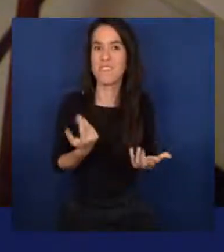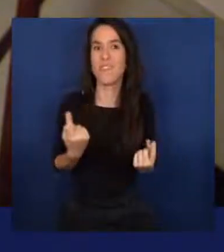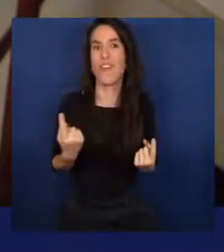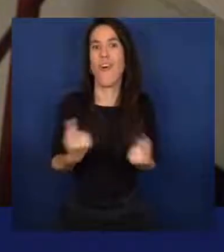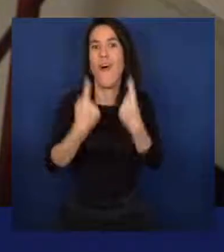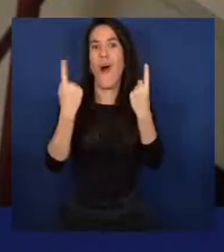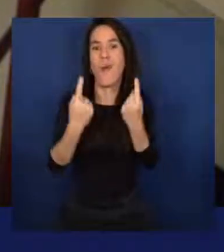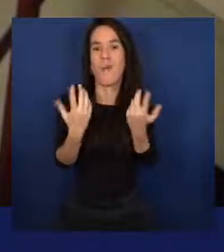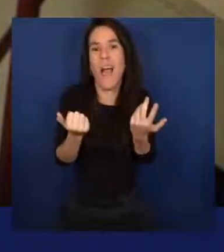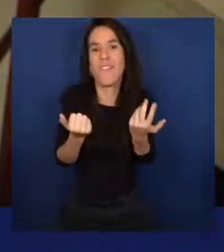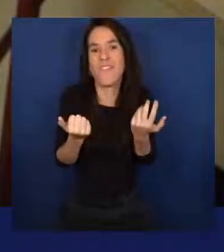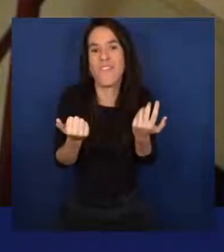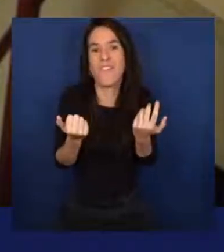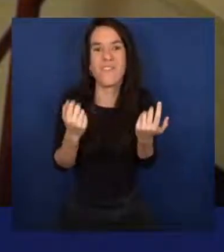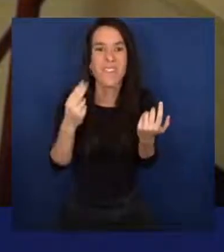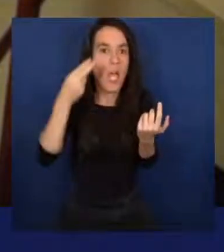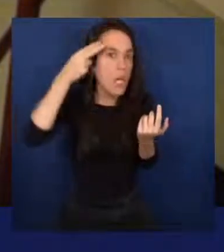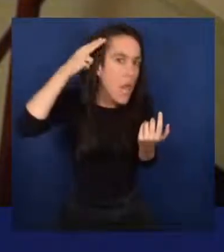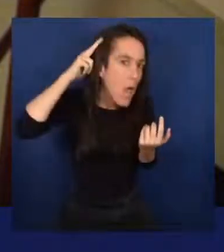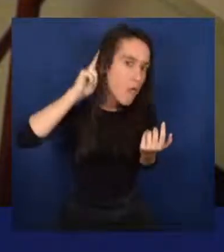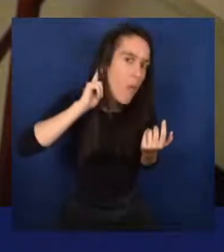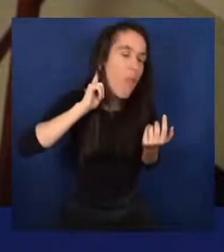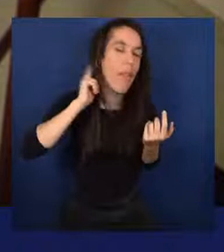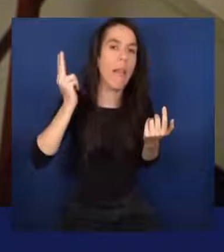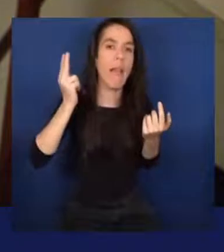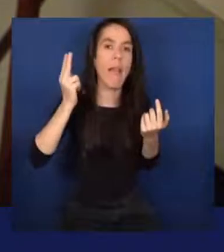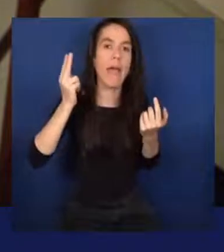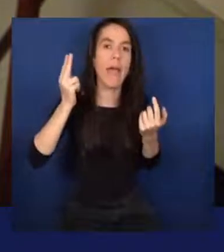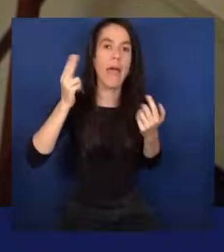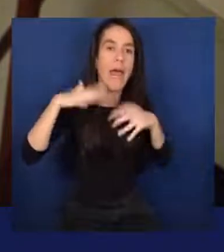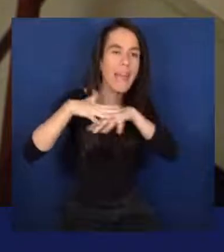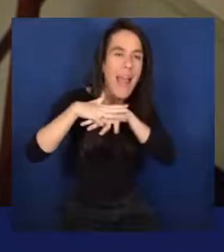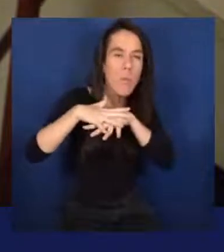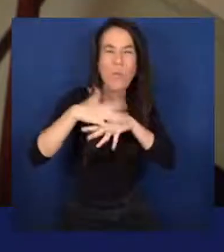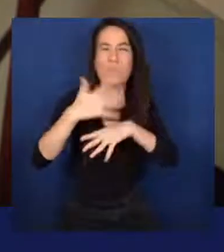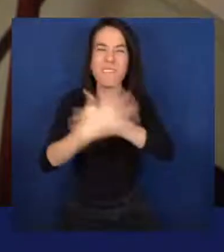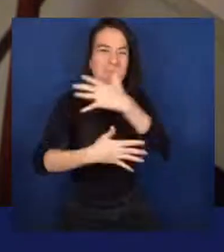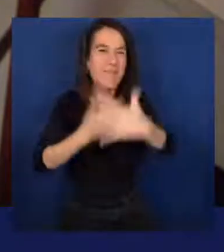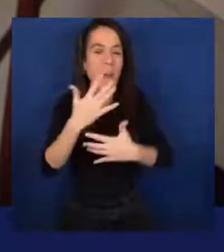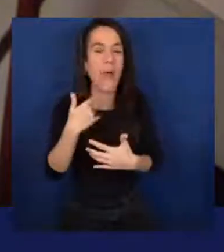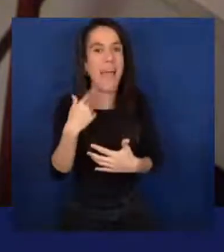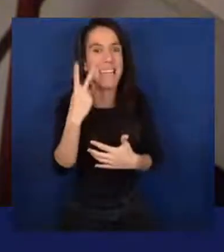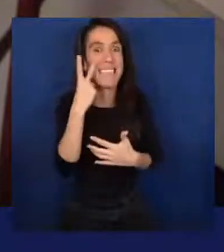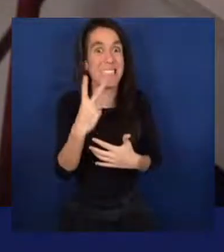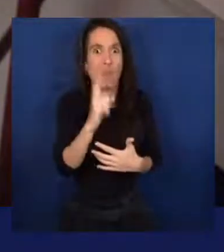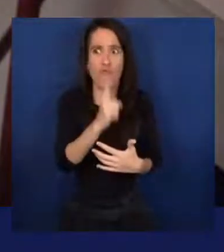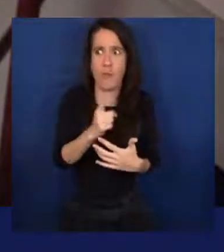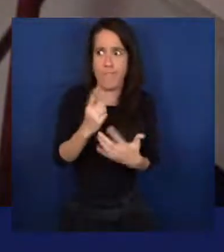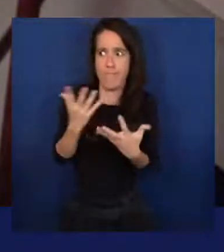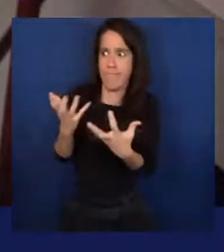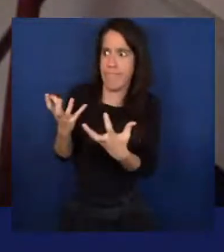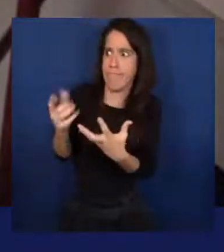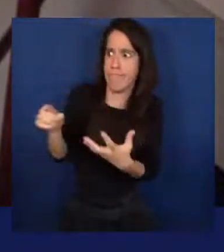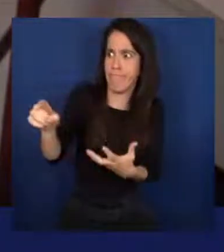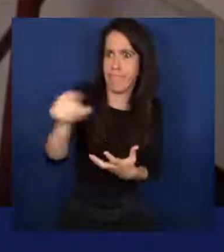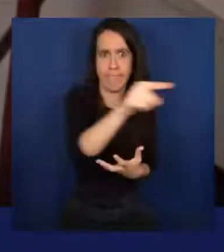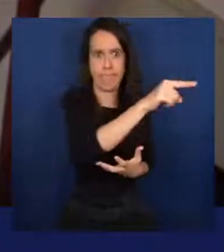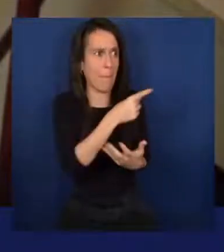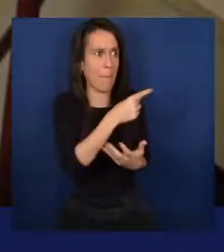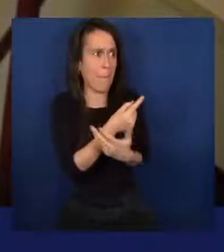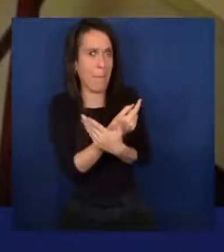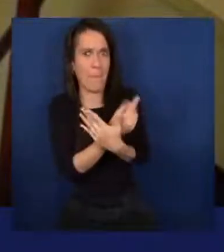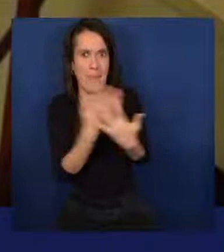are way harder to explain. But I see in practice a lot of people that are using, let's say,